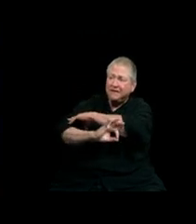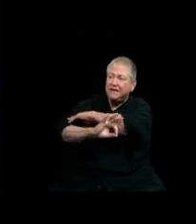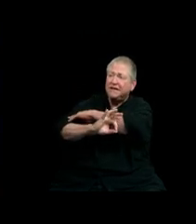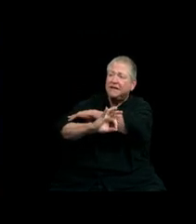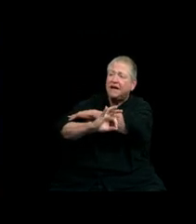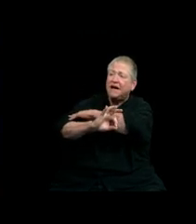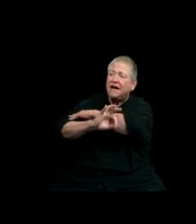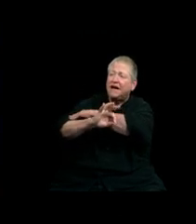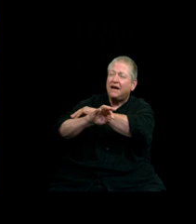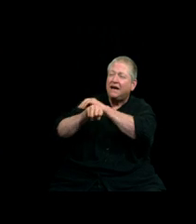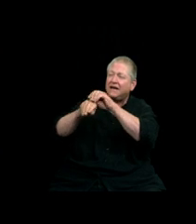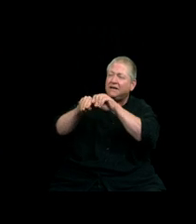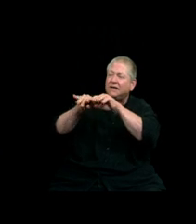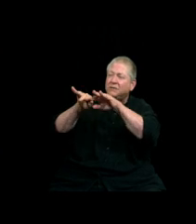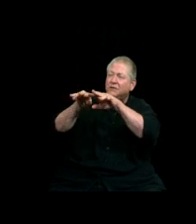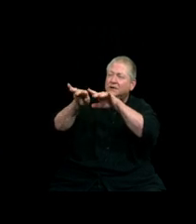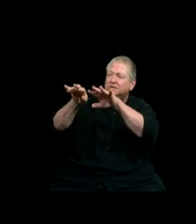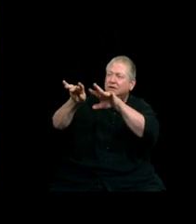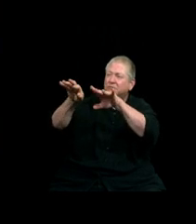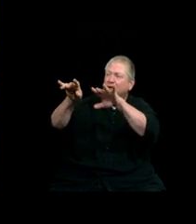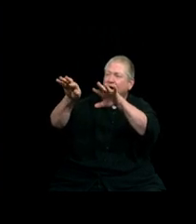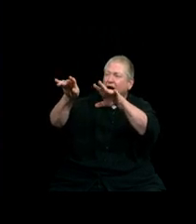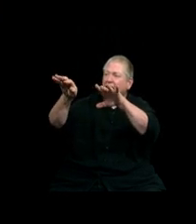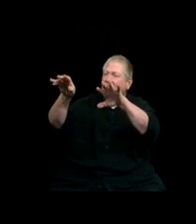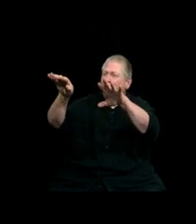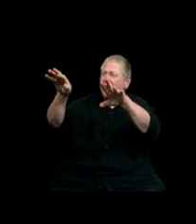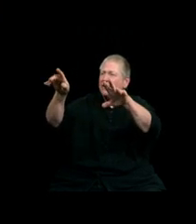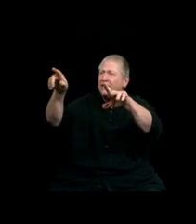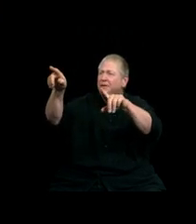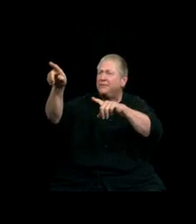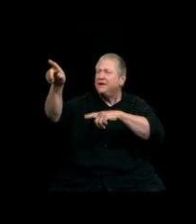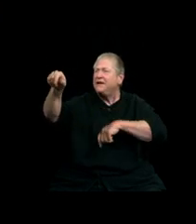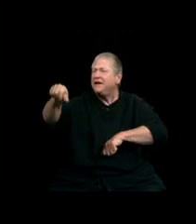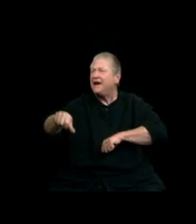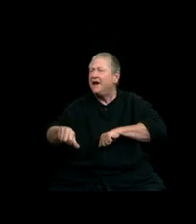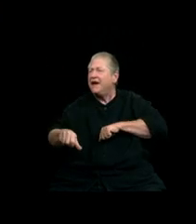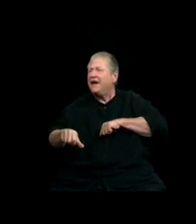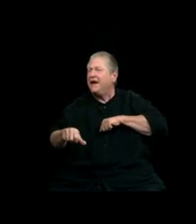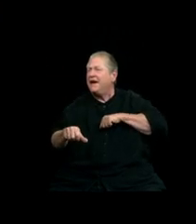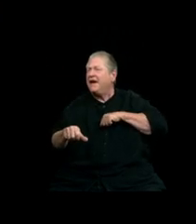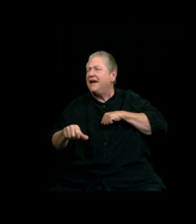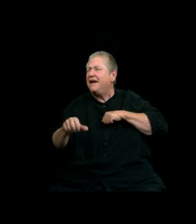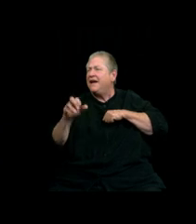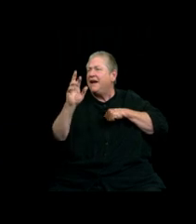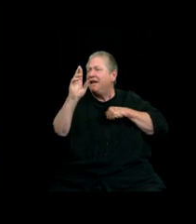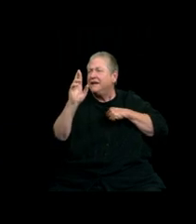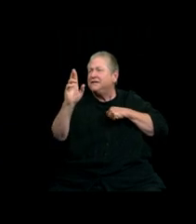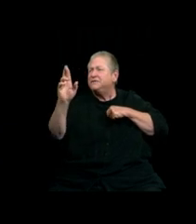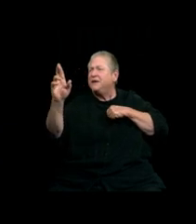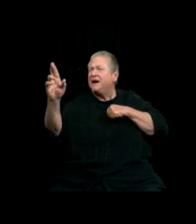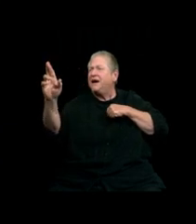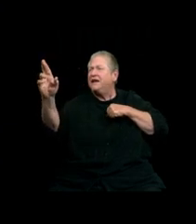early light what so proudly we hailed at